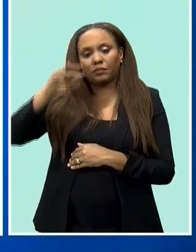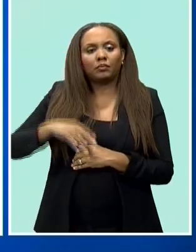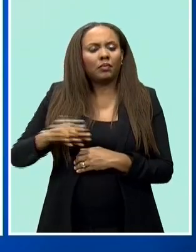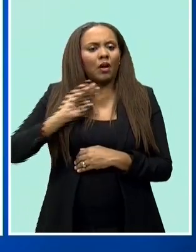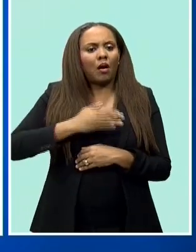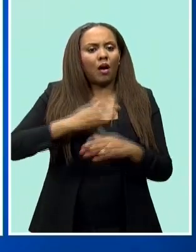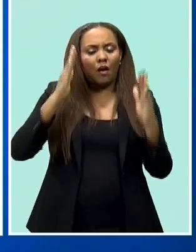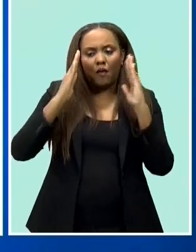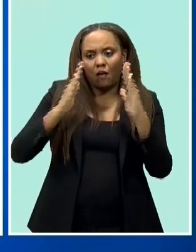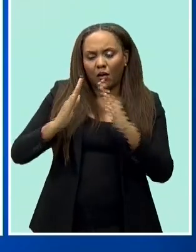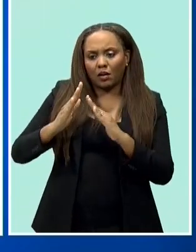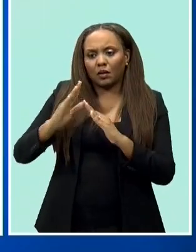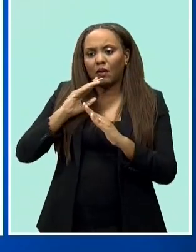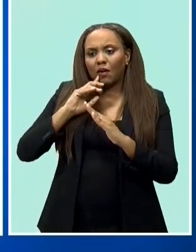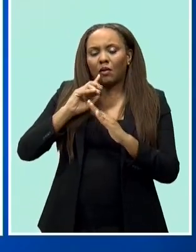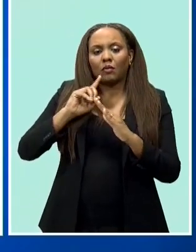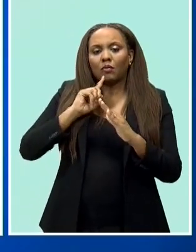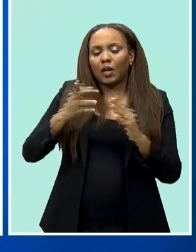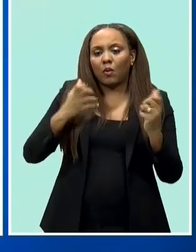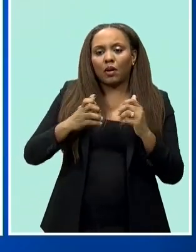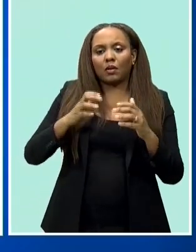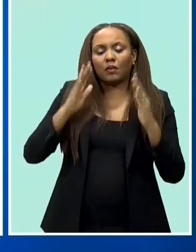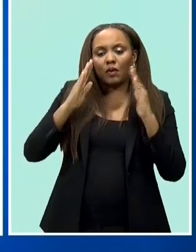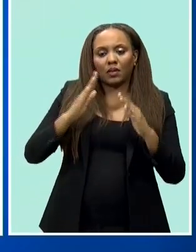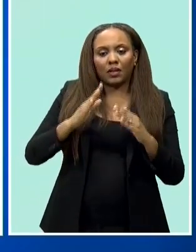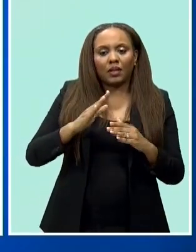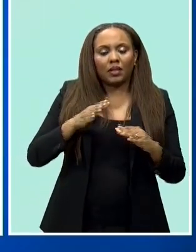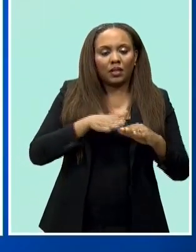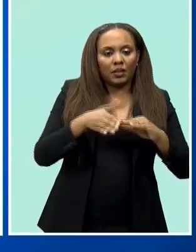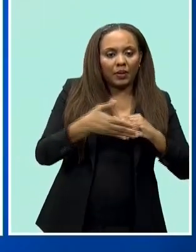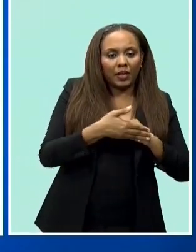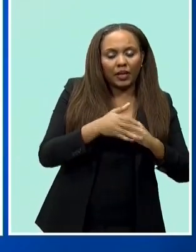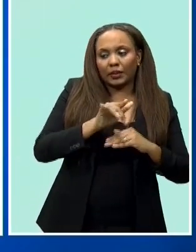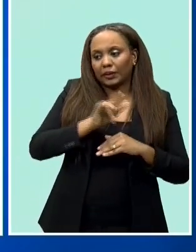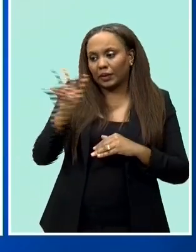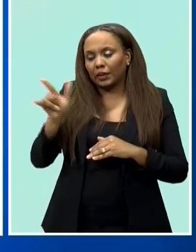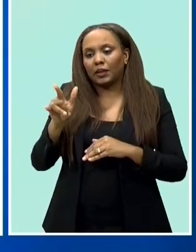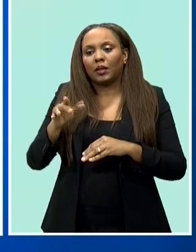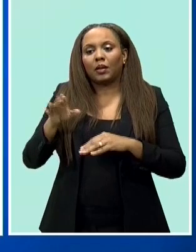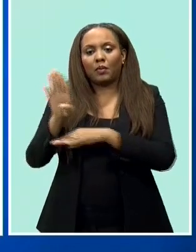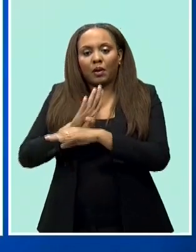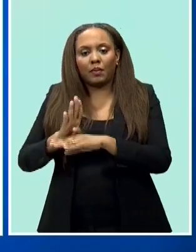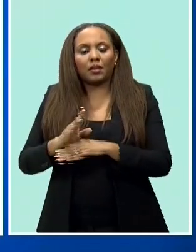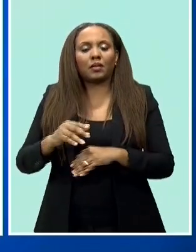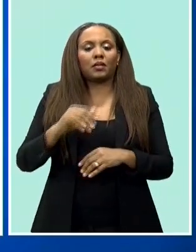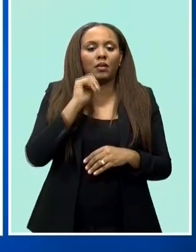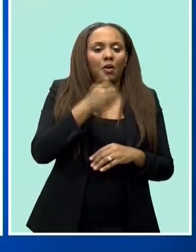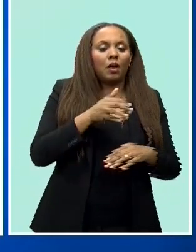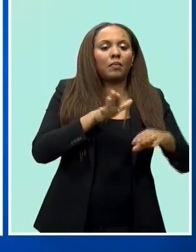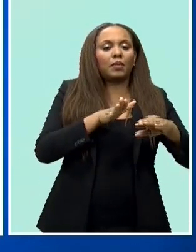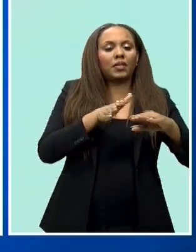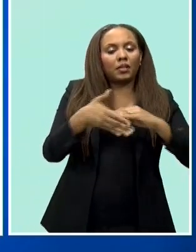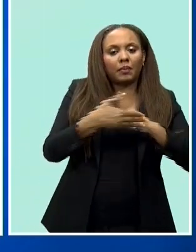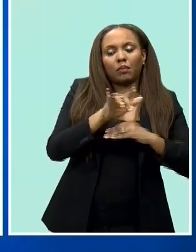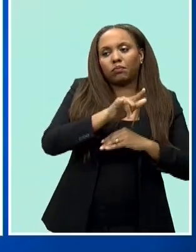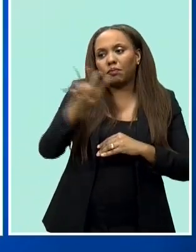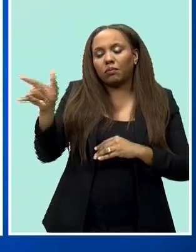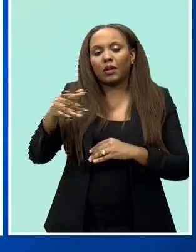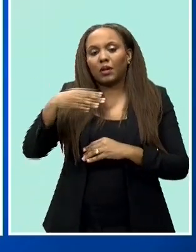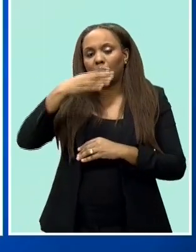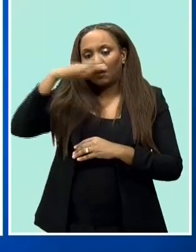be. So it starts today with Kingston to Barbados. Tomorrow we're going to be launching Kingston to Havana, and we